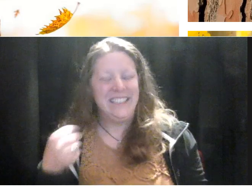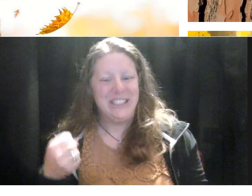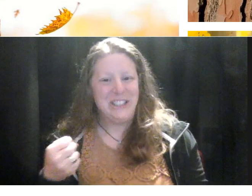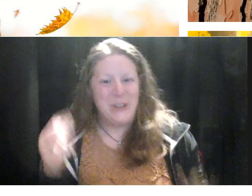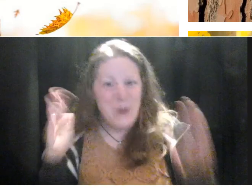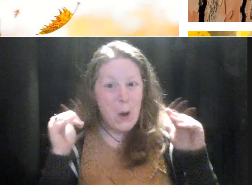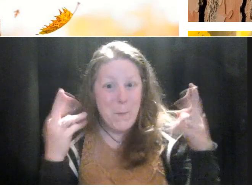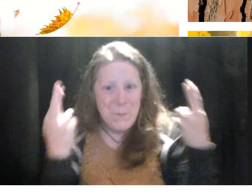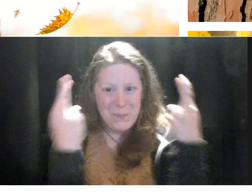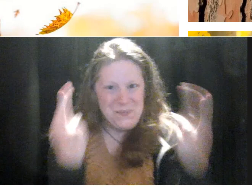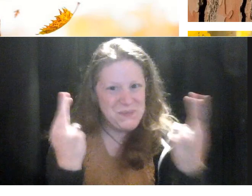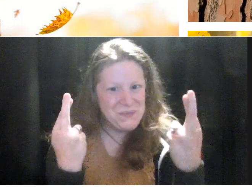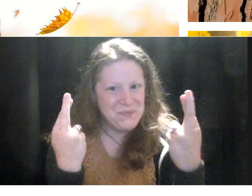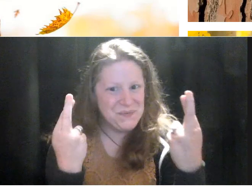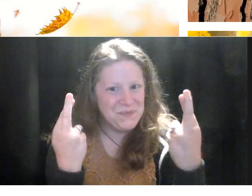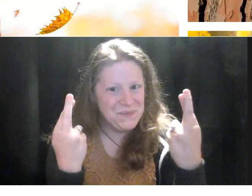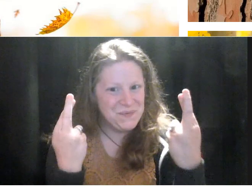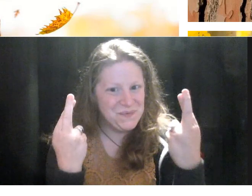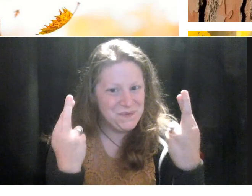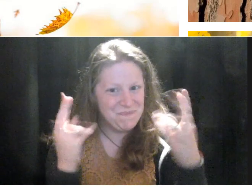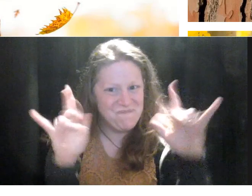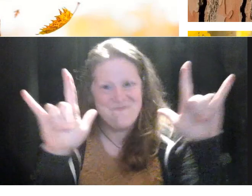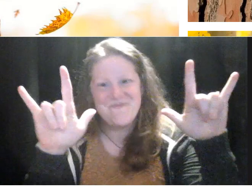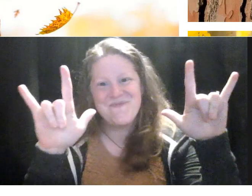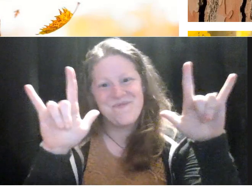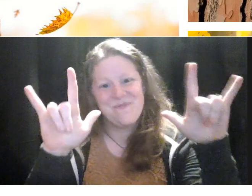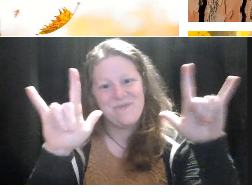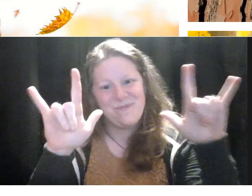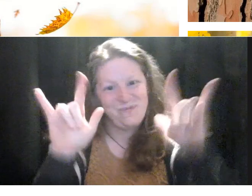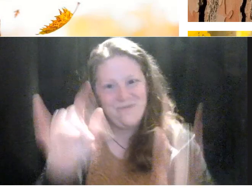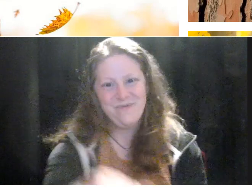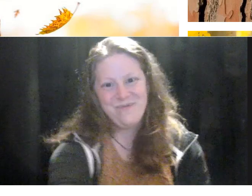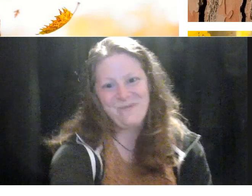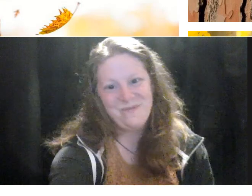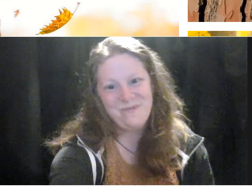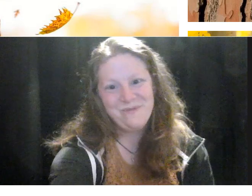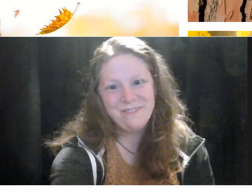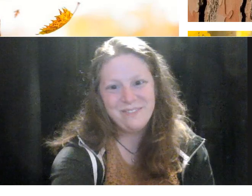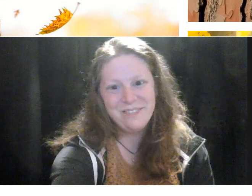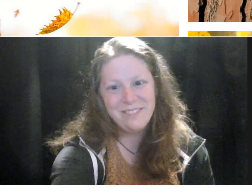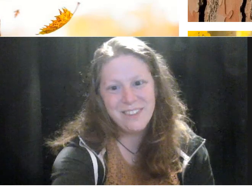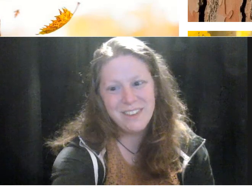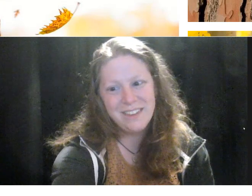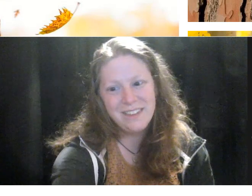or October of this year. Hopefully we'll see you at those. I love you all.